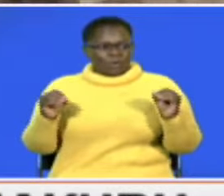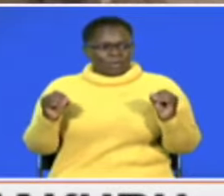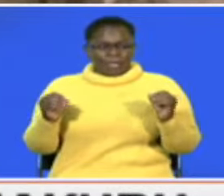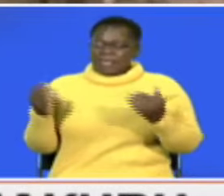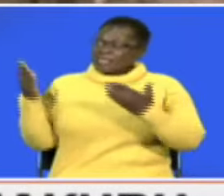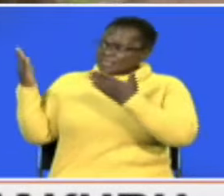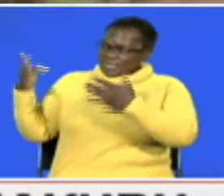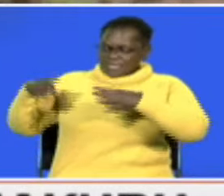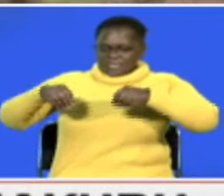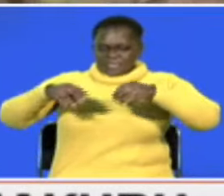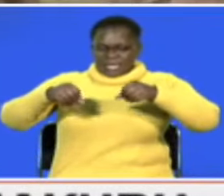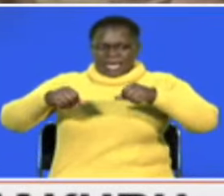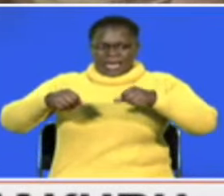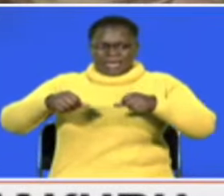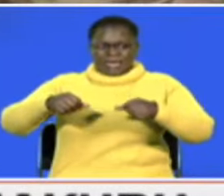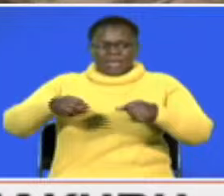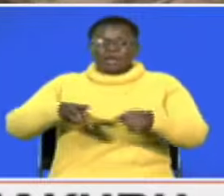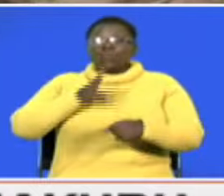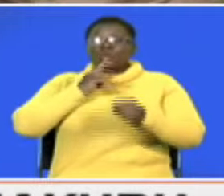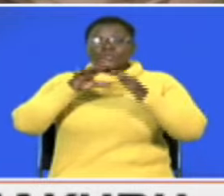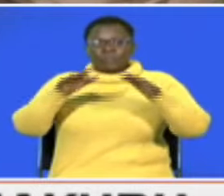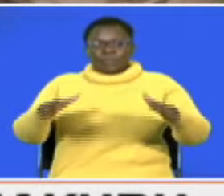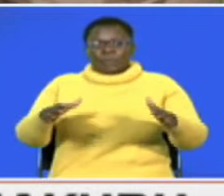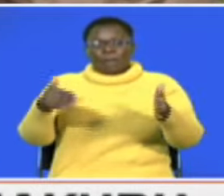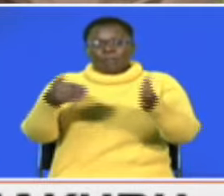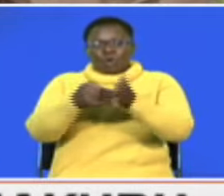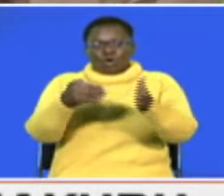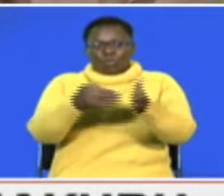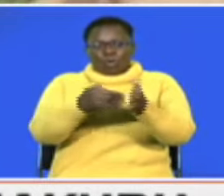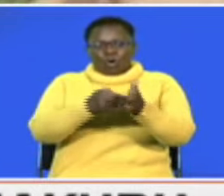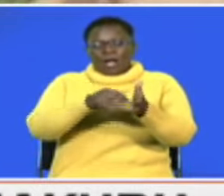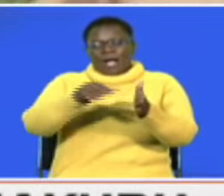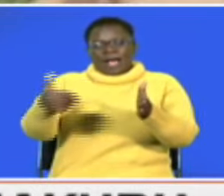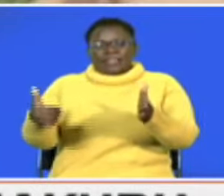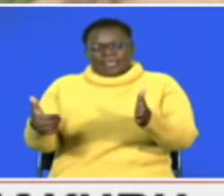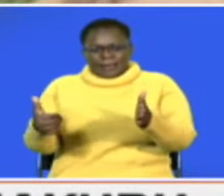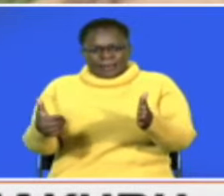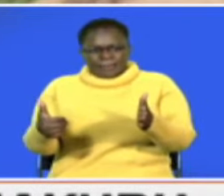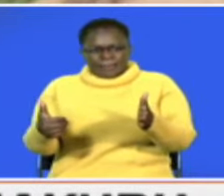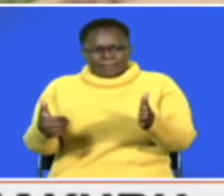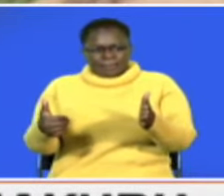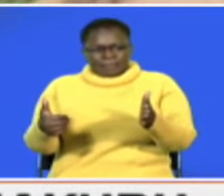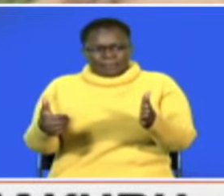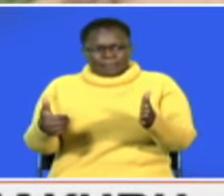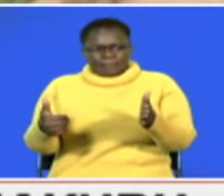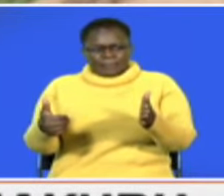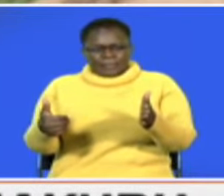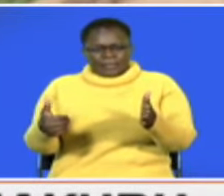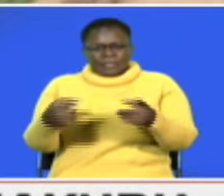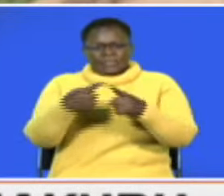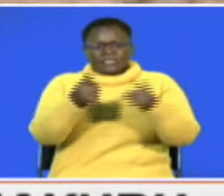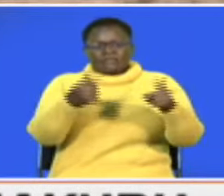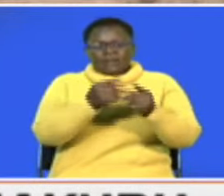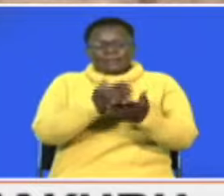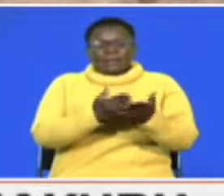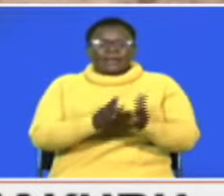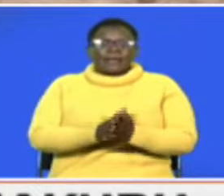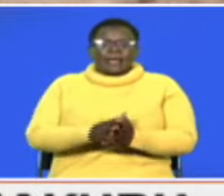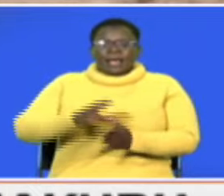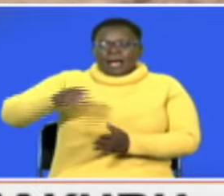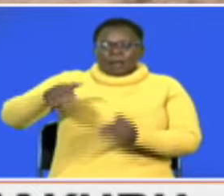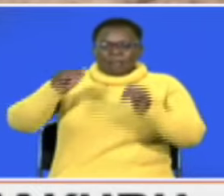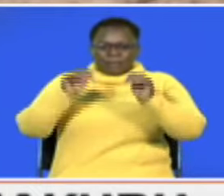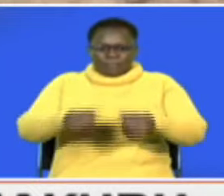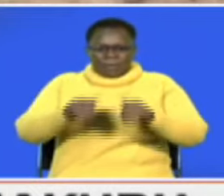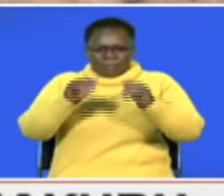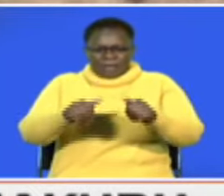otherwise this sand would end up in Lake Nakuru and two other blockages in the downsides of the CBD, that is Kaptembwa and Ronda. Urban farming